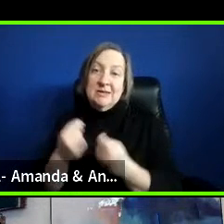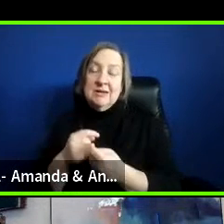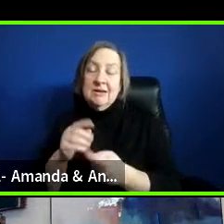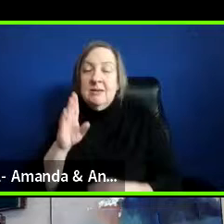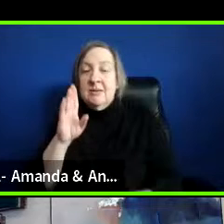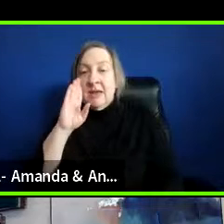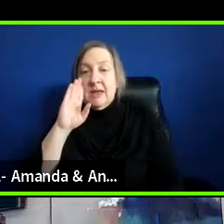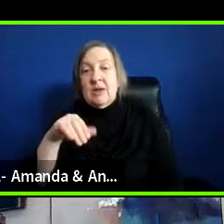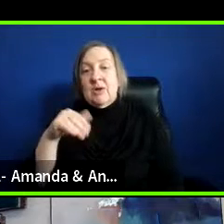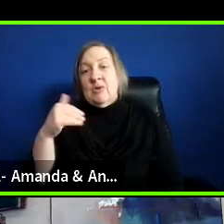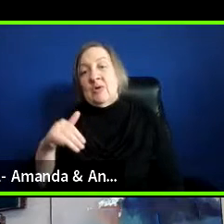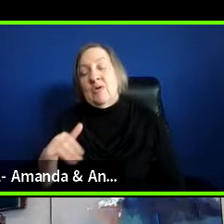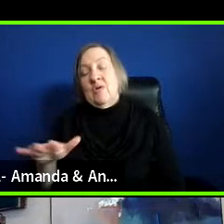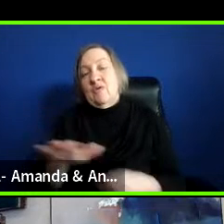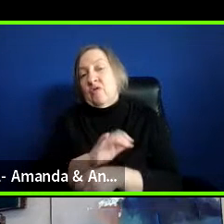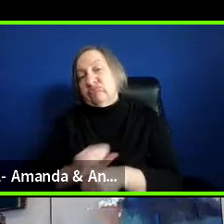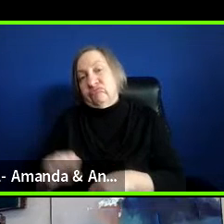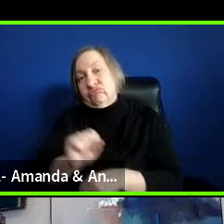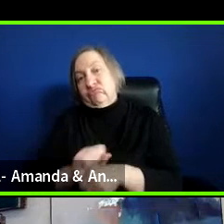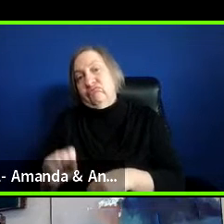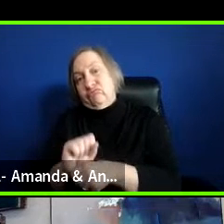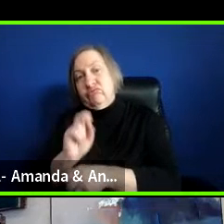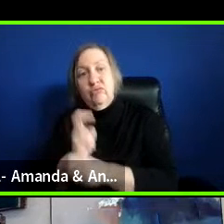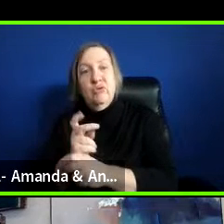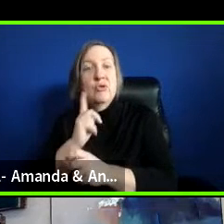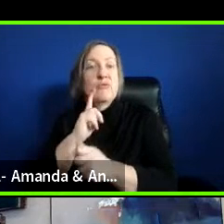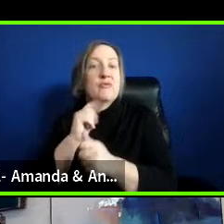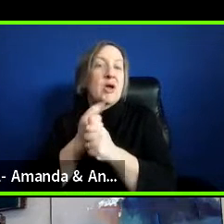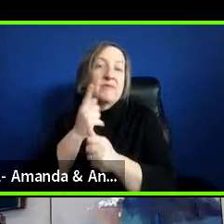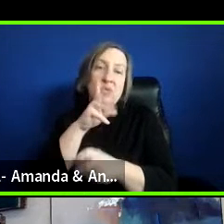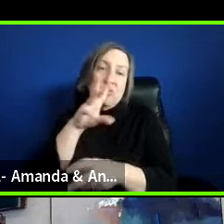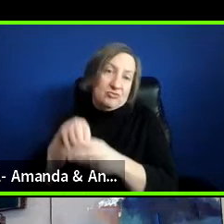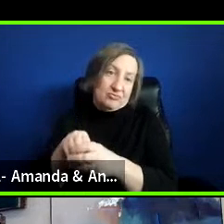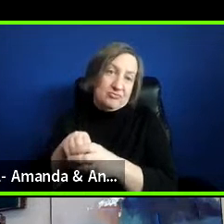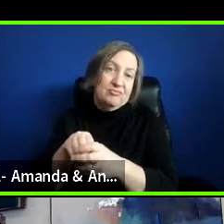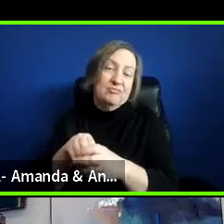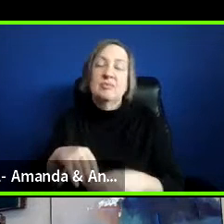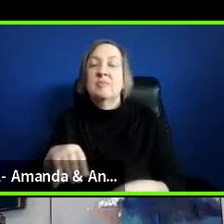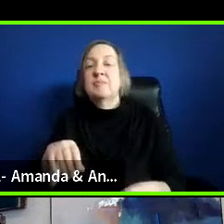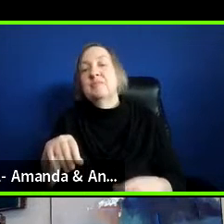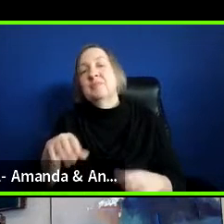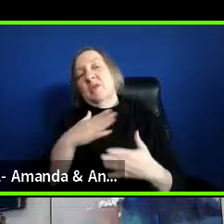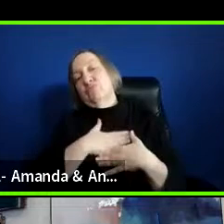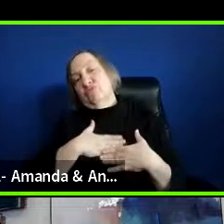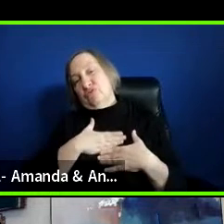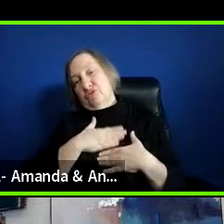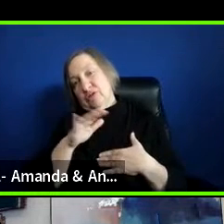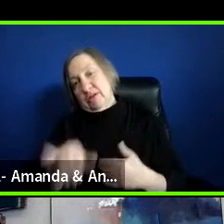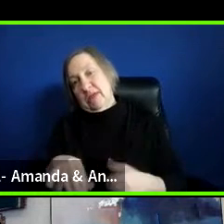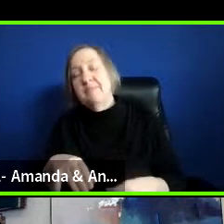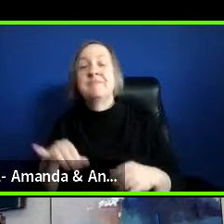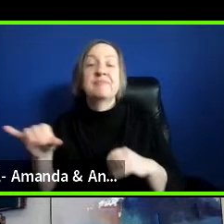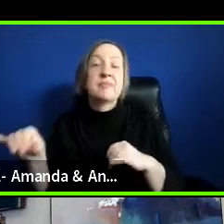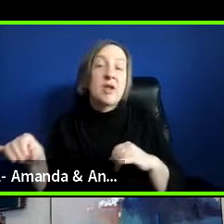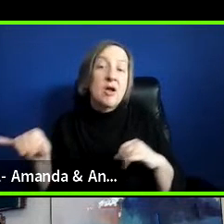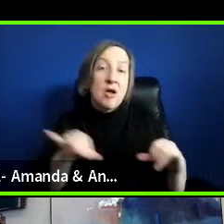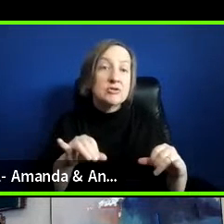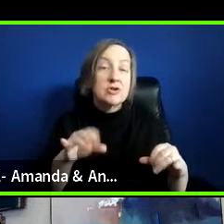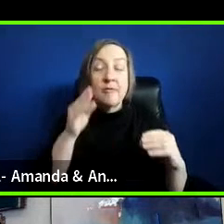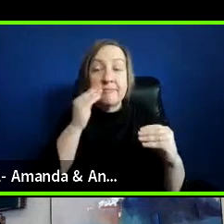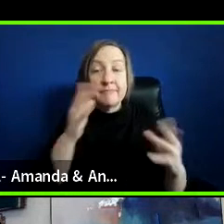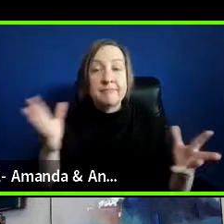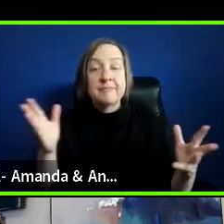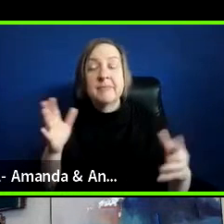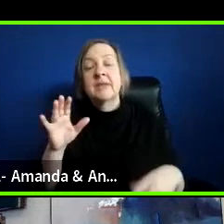it's full speed ahead for everyone that's a part of it. So appreciate it. I would also just note that the